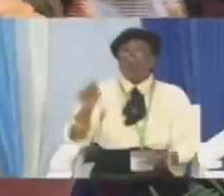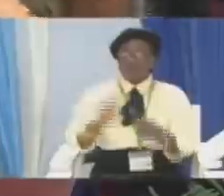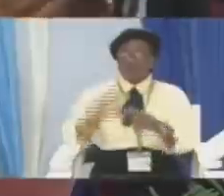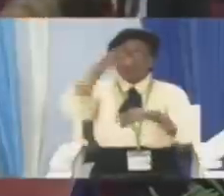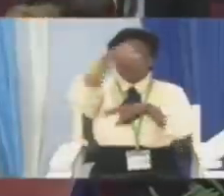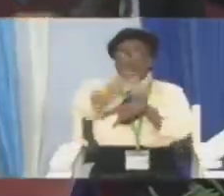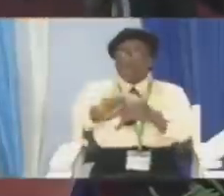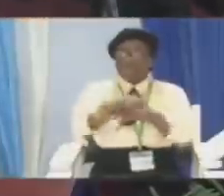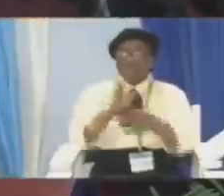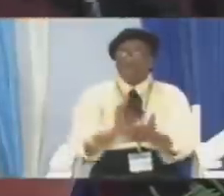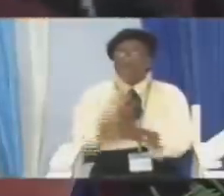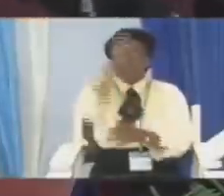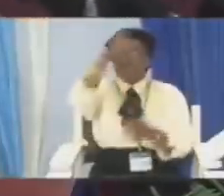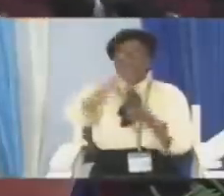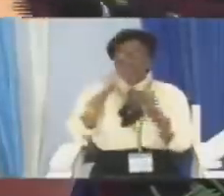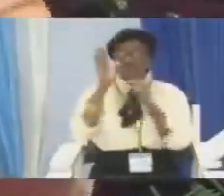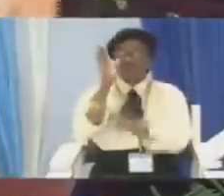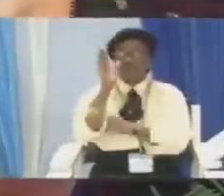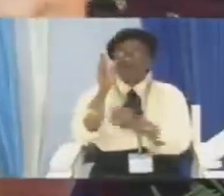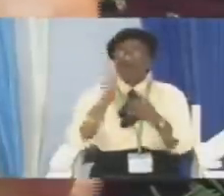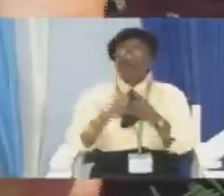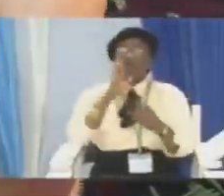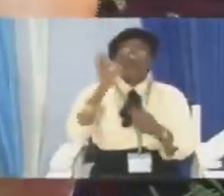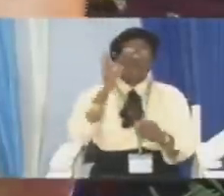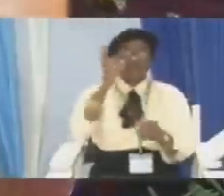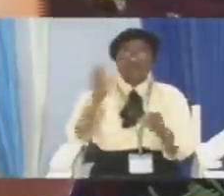trust God. Be fruitful.